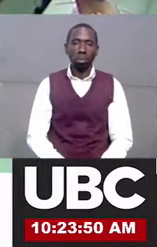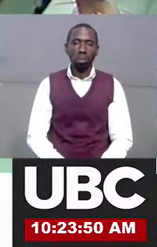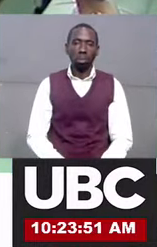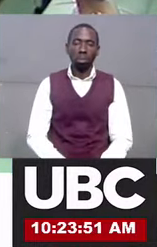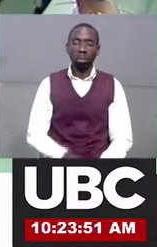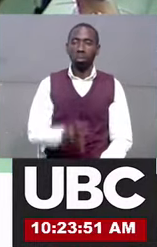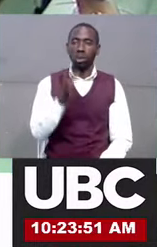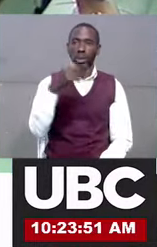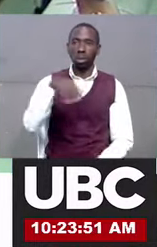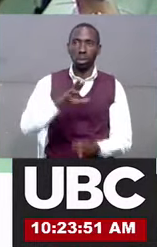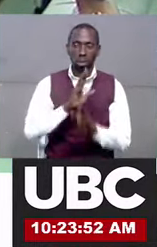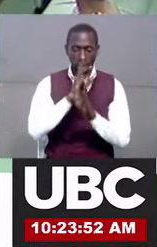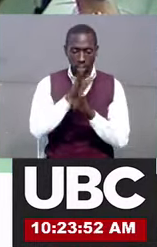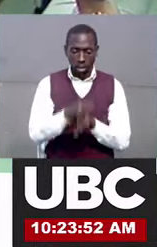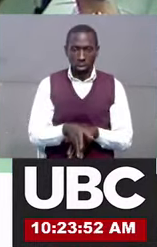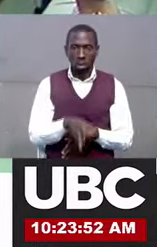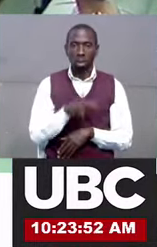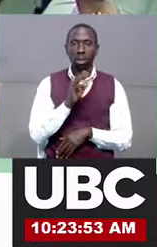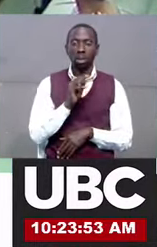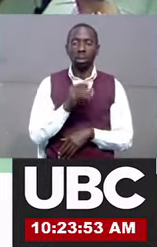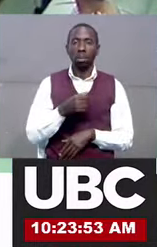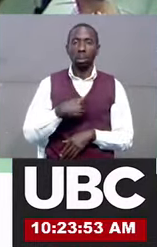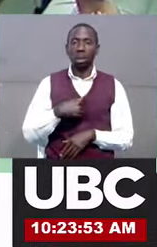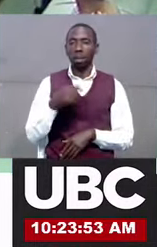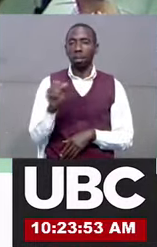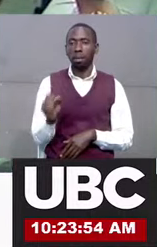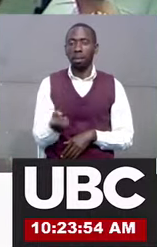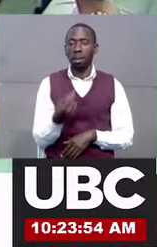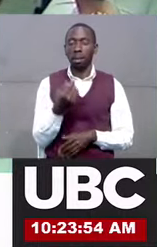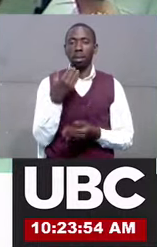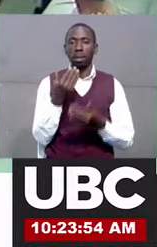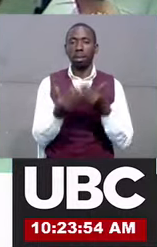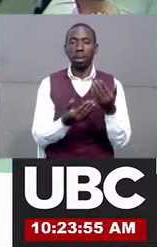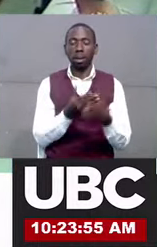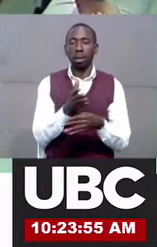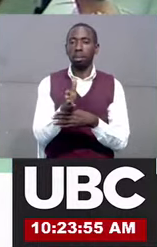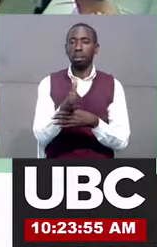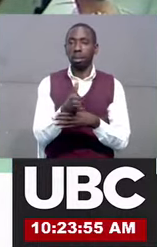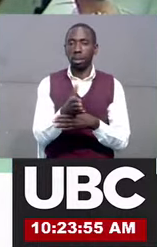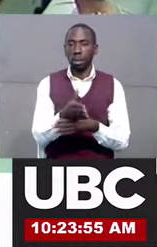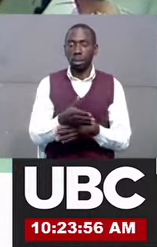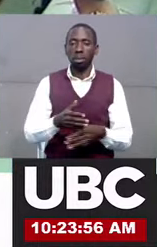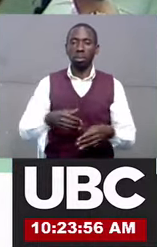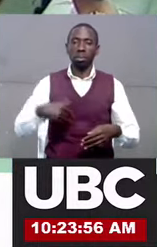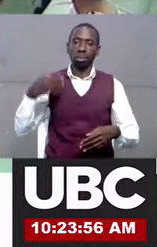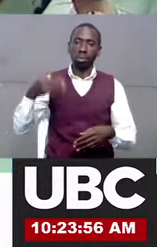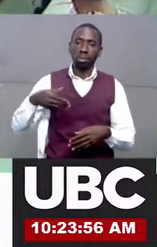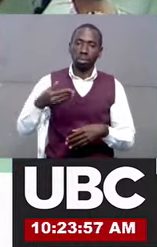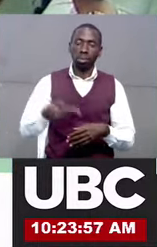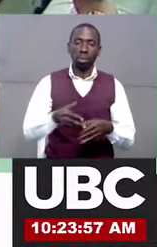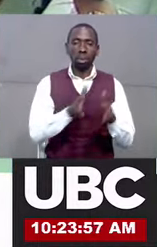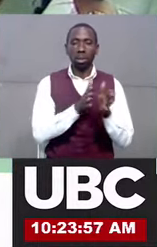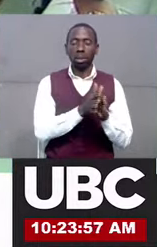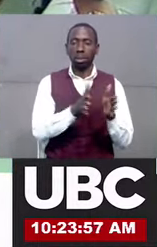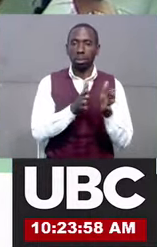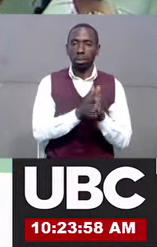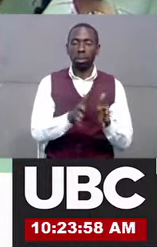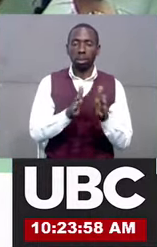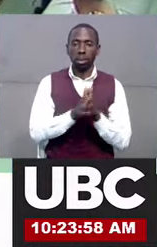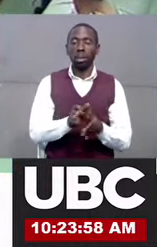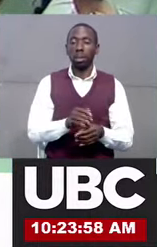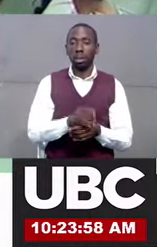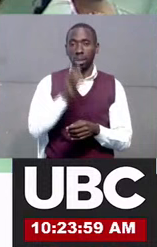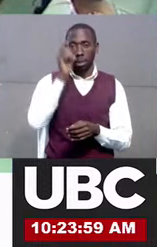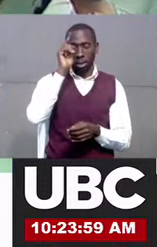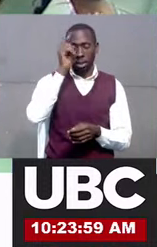Right honourable speaker, I first of all want to thank the minister for always labelling to explain on behalf of the state minister, to explain